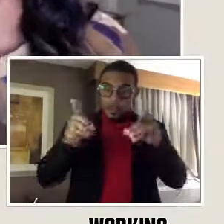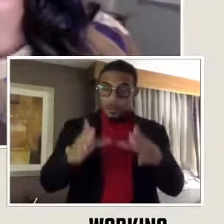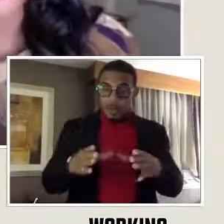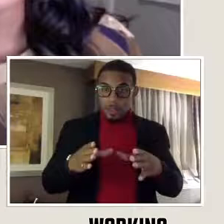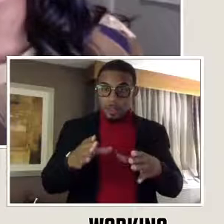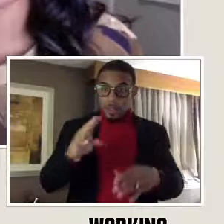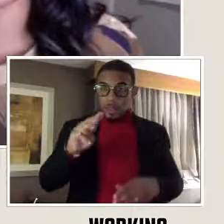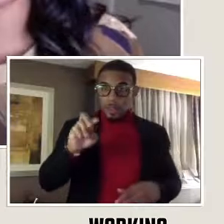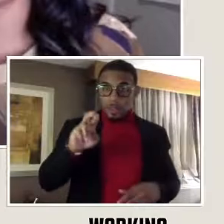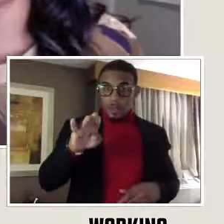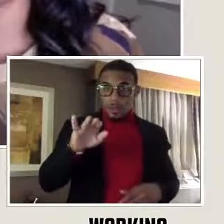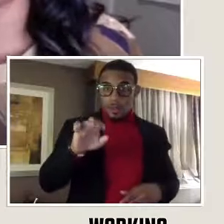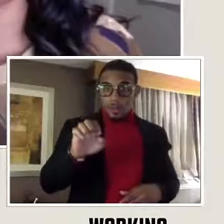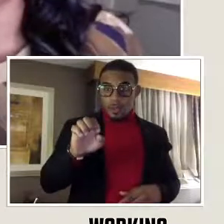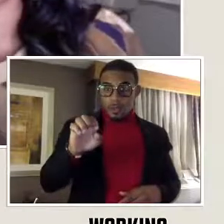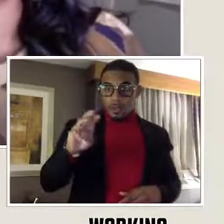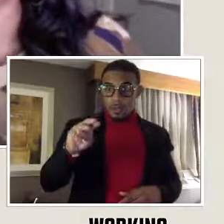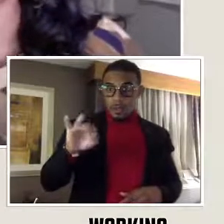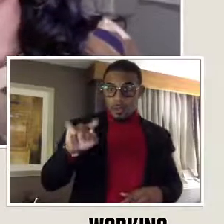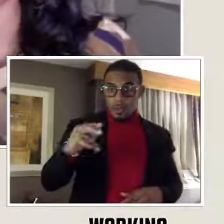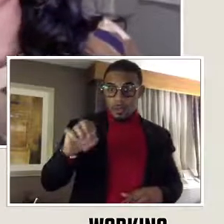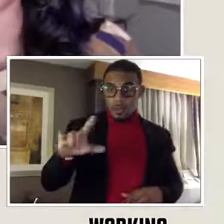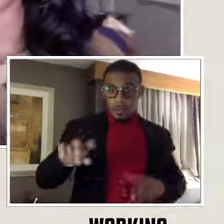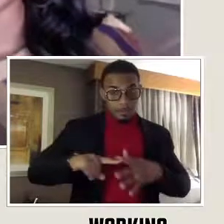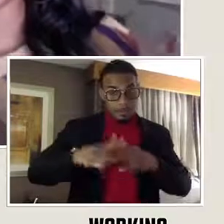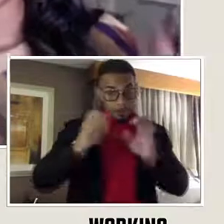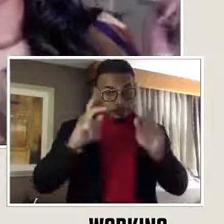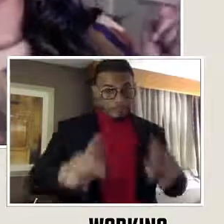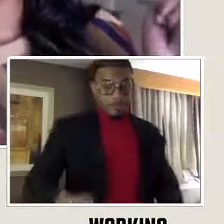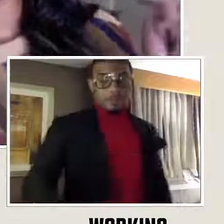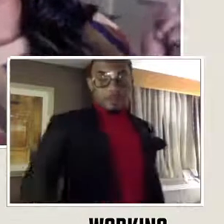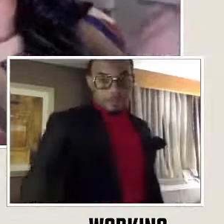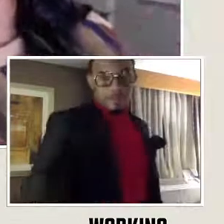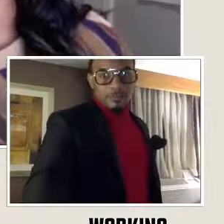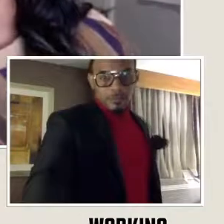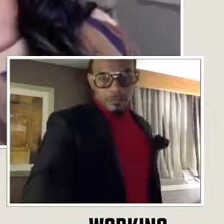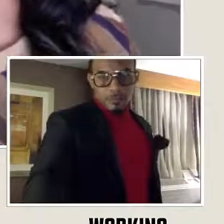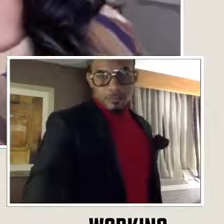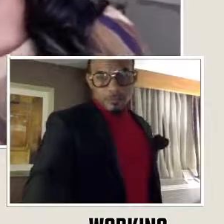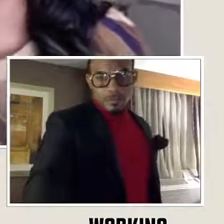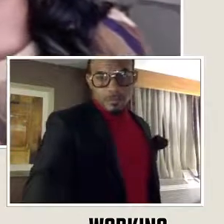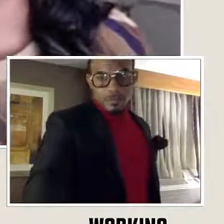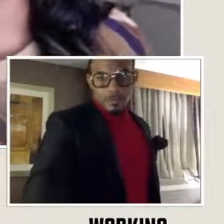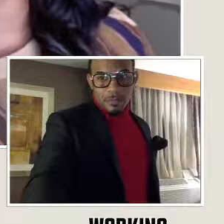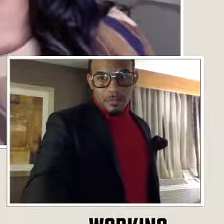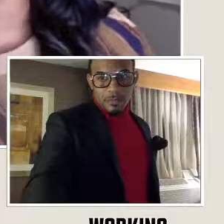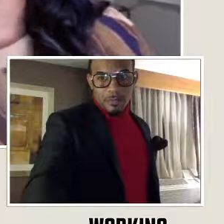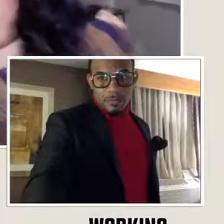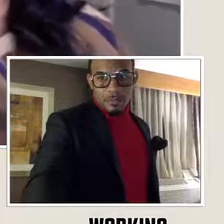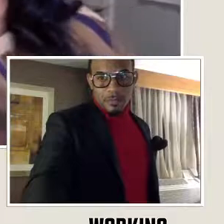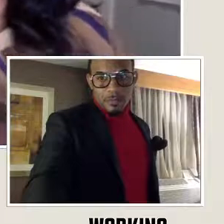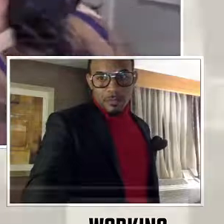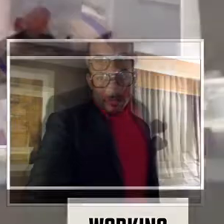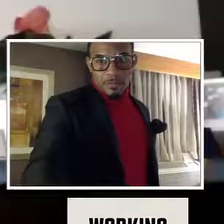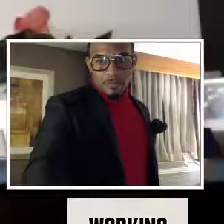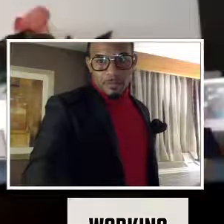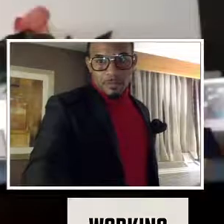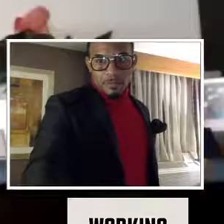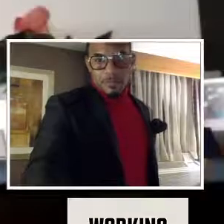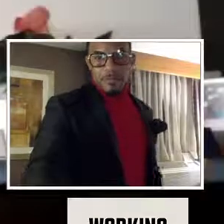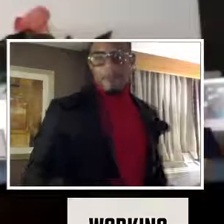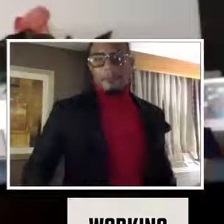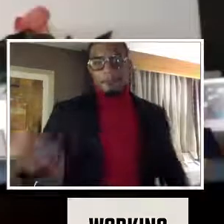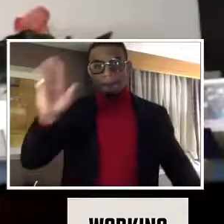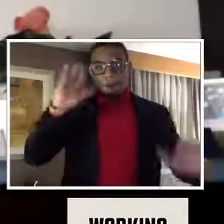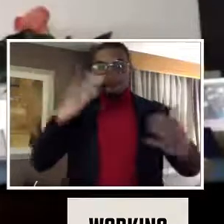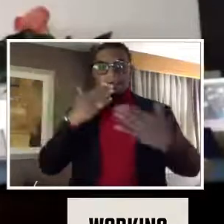Director, Maurice Mitchell, to kick us off. Let's go. Thank you, Nalini. Thank you so much, everybody. Thank you, family.